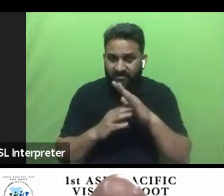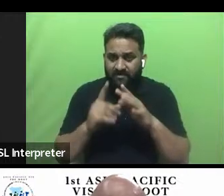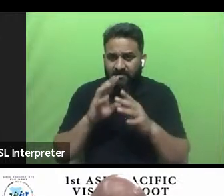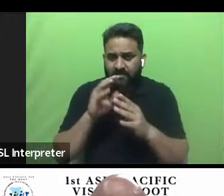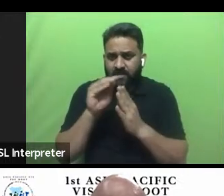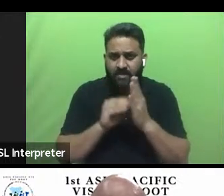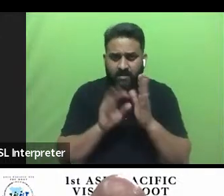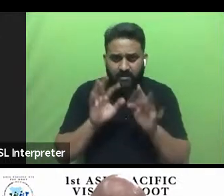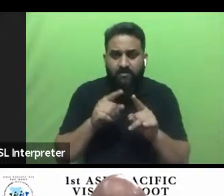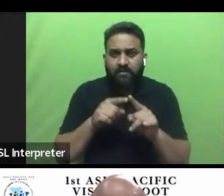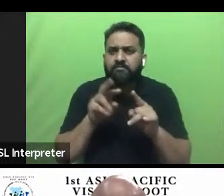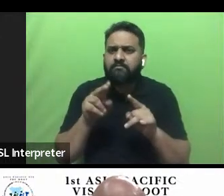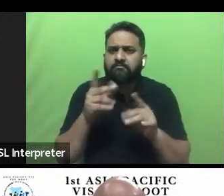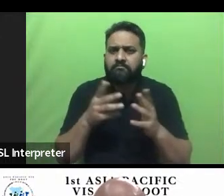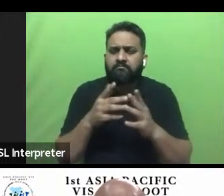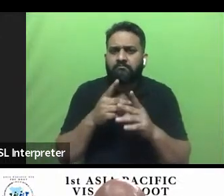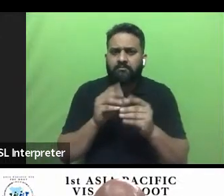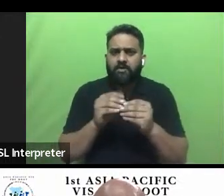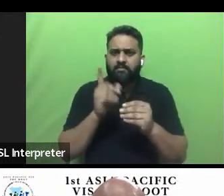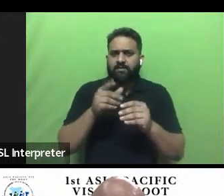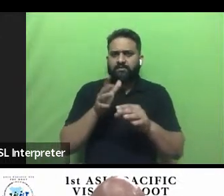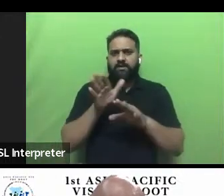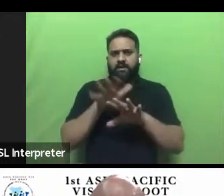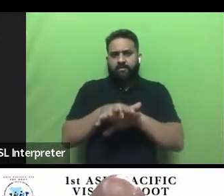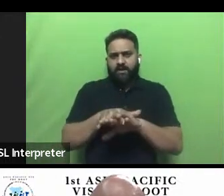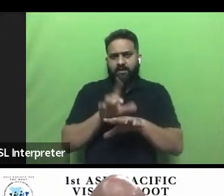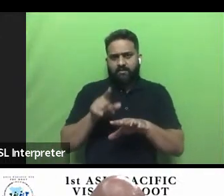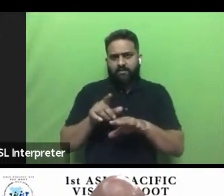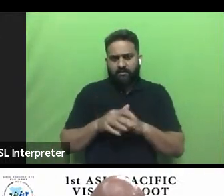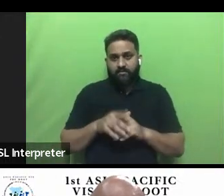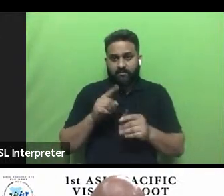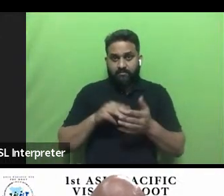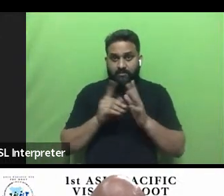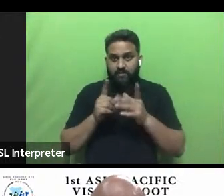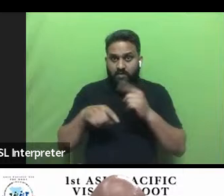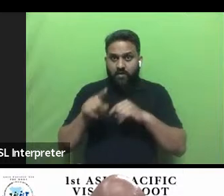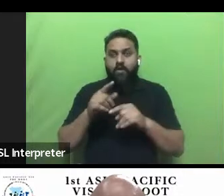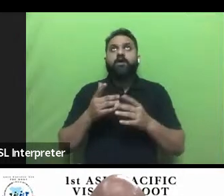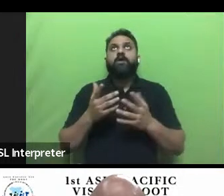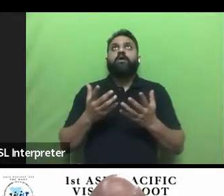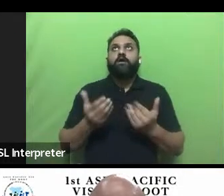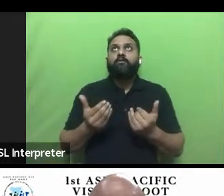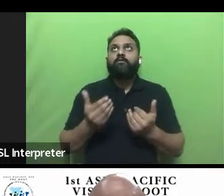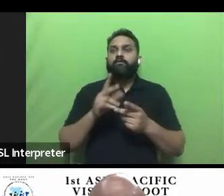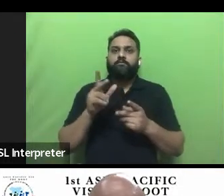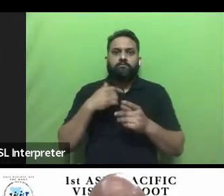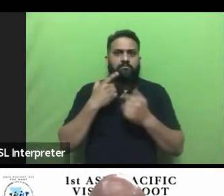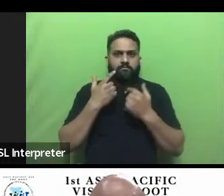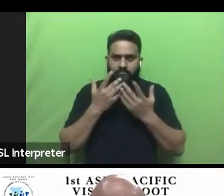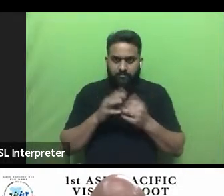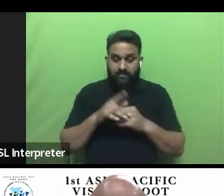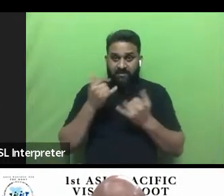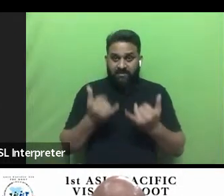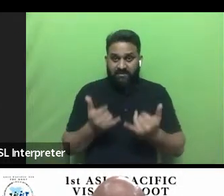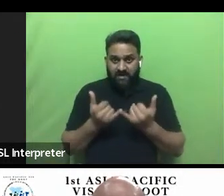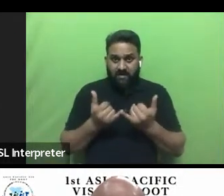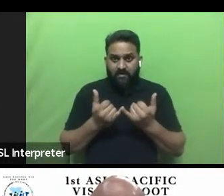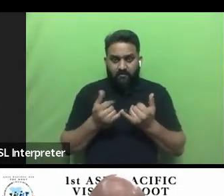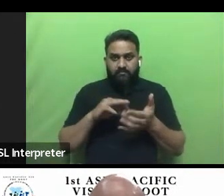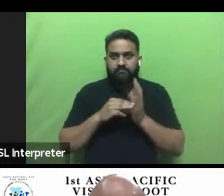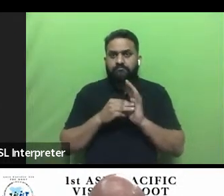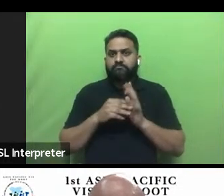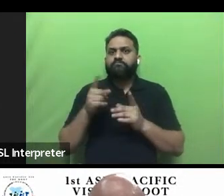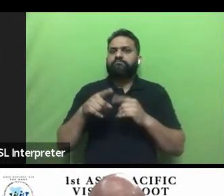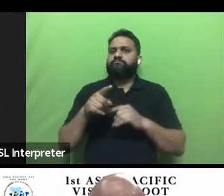such conditions are to be applied, but not that they are to be made available to the other party. In the present case, the claimant made several